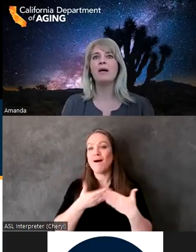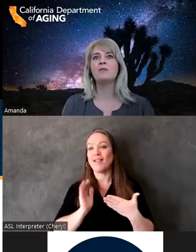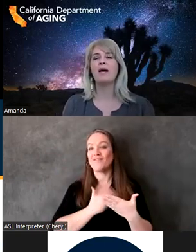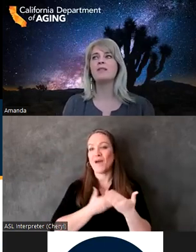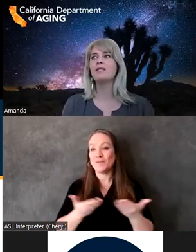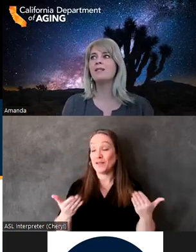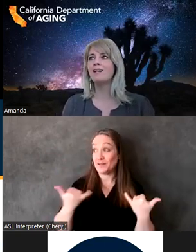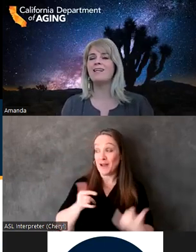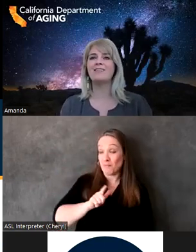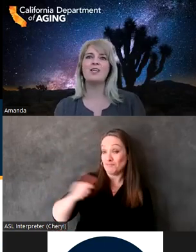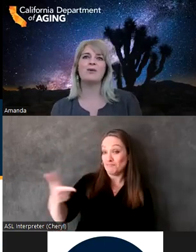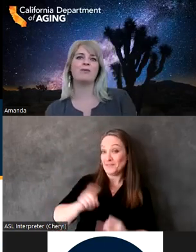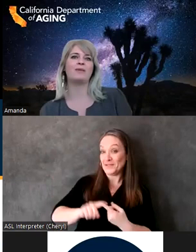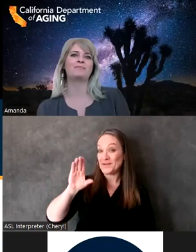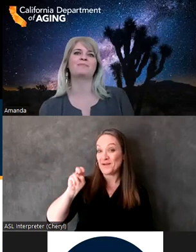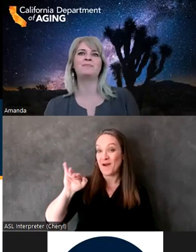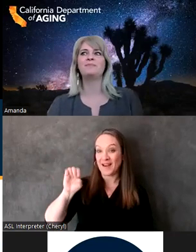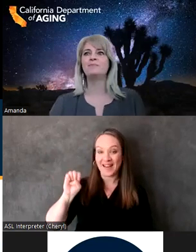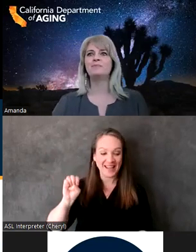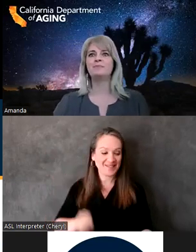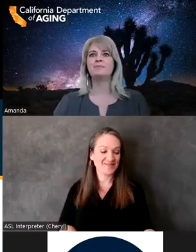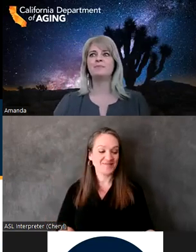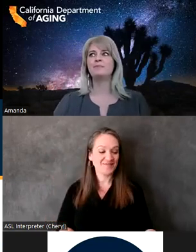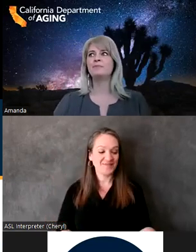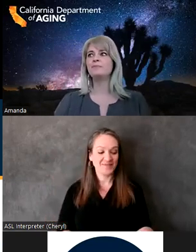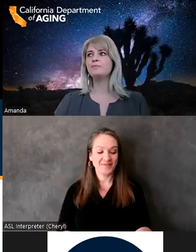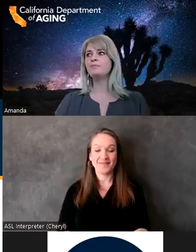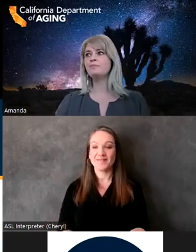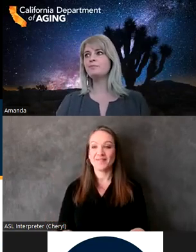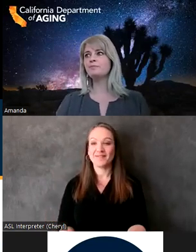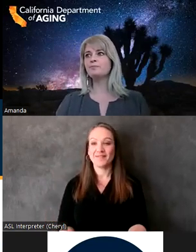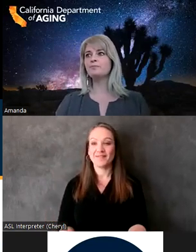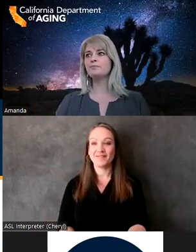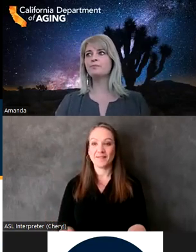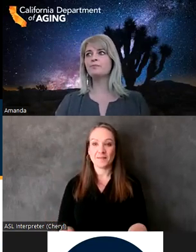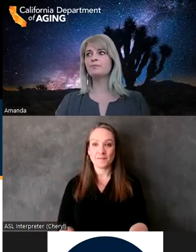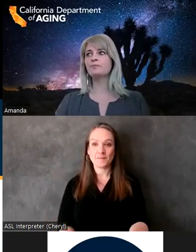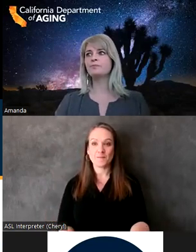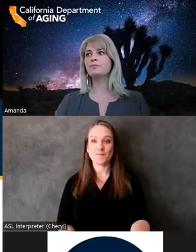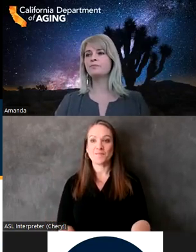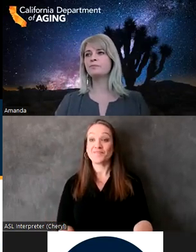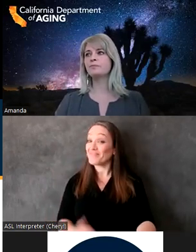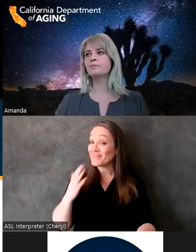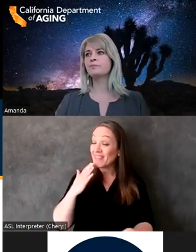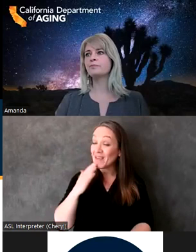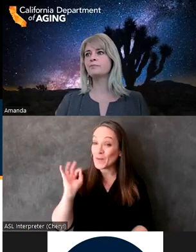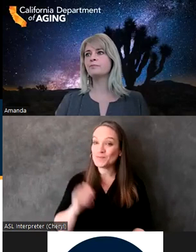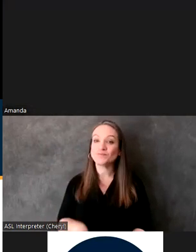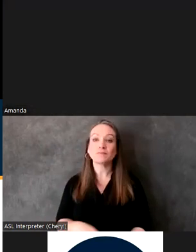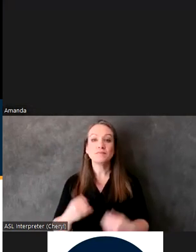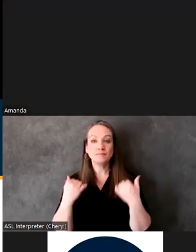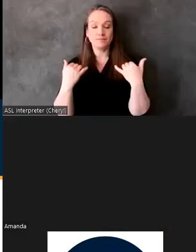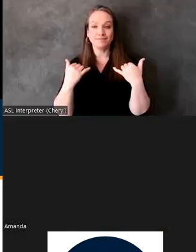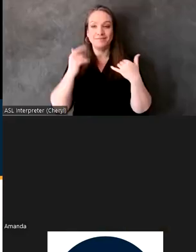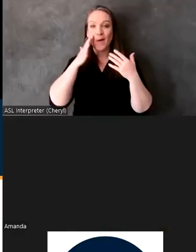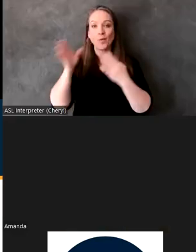going to pass it back to Connie. Thank you, everyone. Thank you, Amanda. So now we're going to